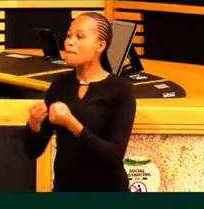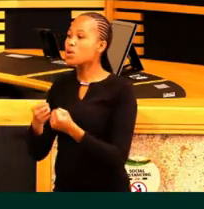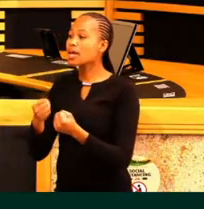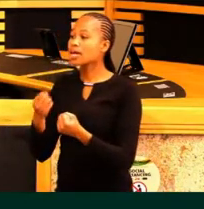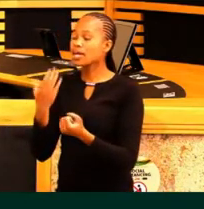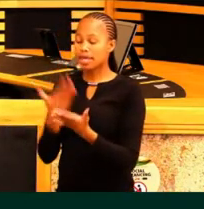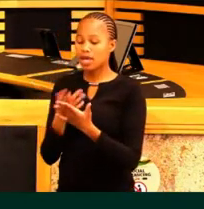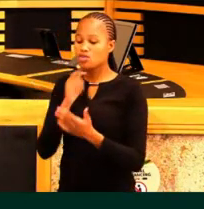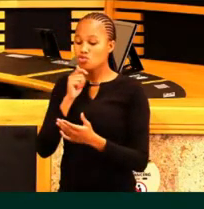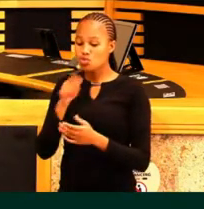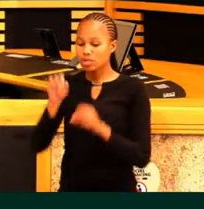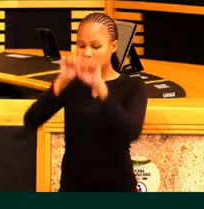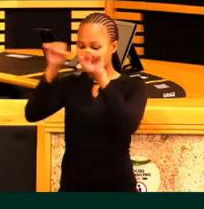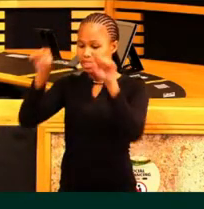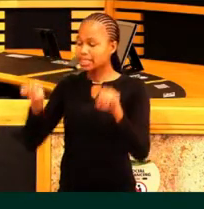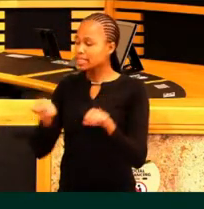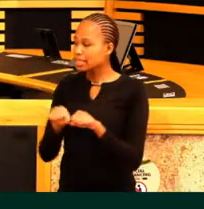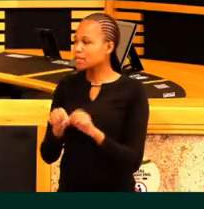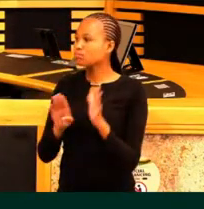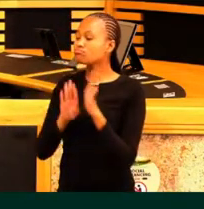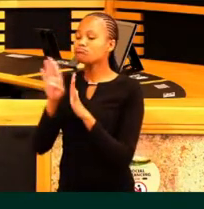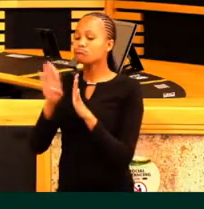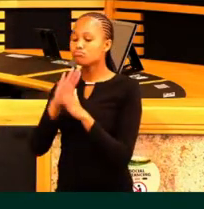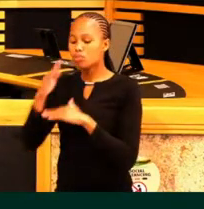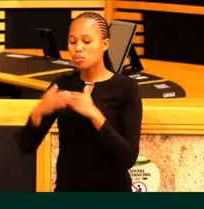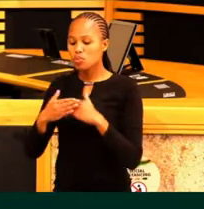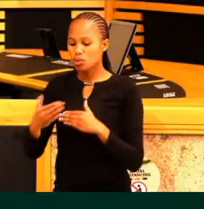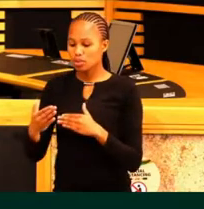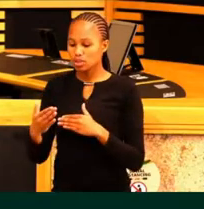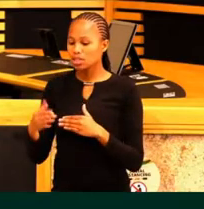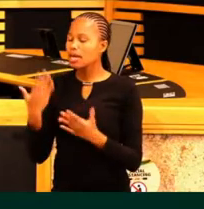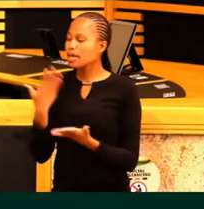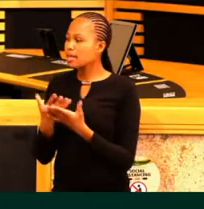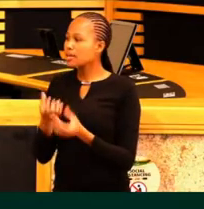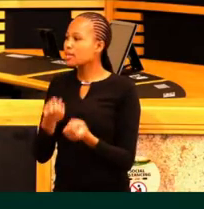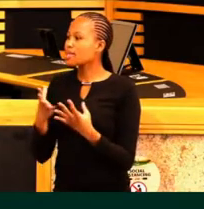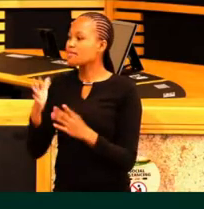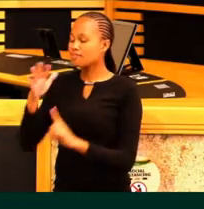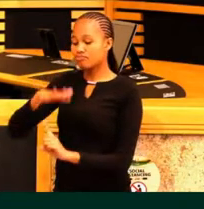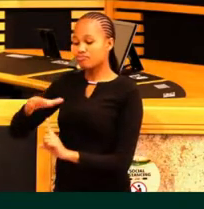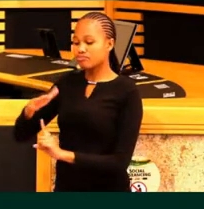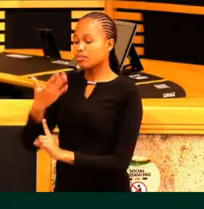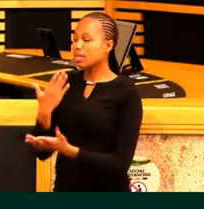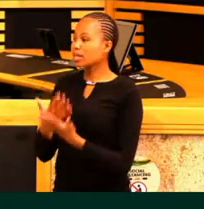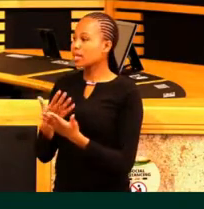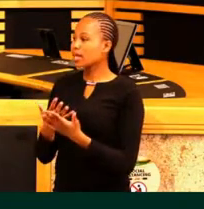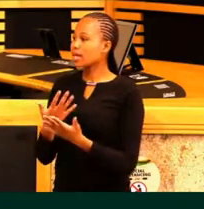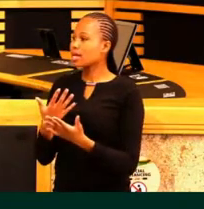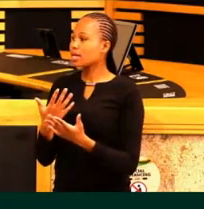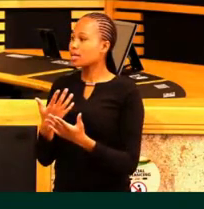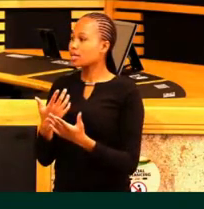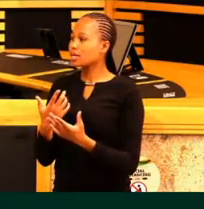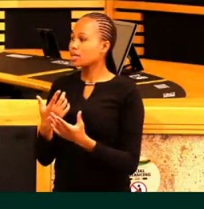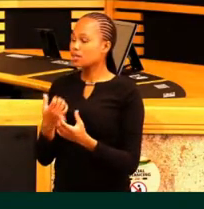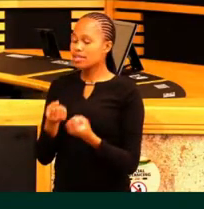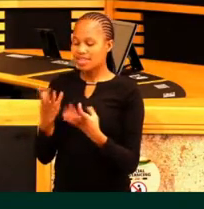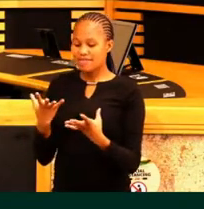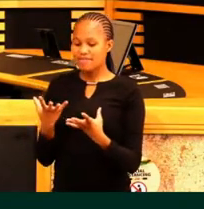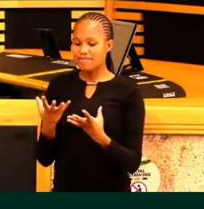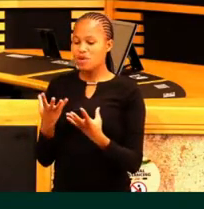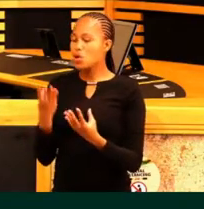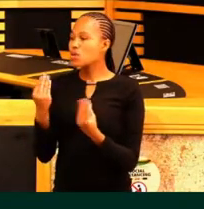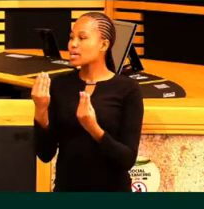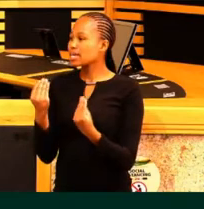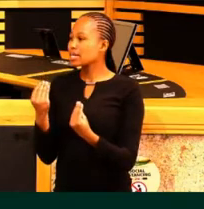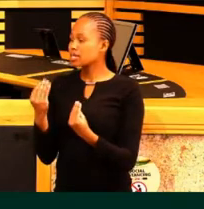systems and implementation processes put in place to cover the gray areas where we have red seeds so we become The Greener seeds upper Corners